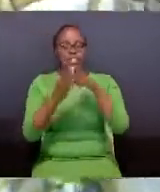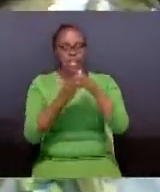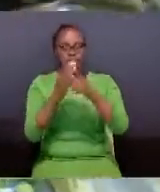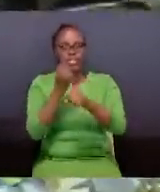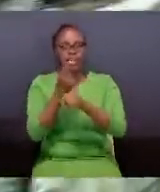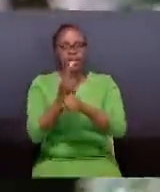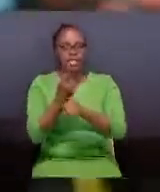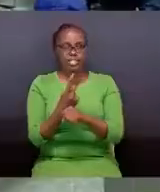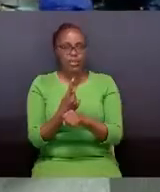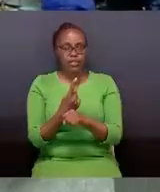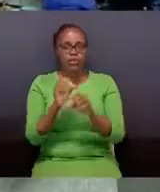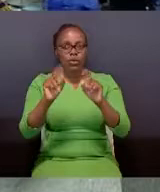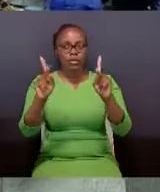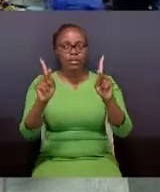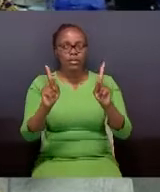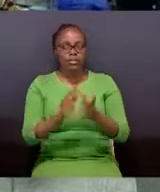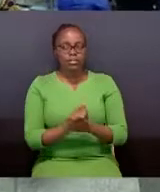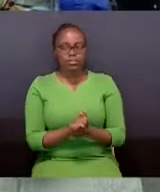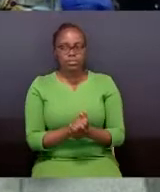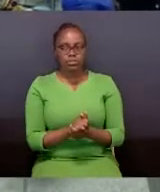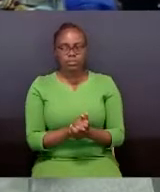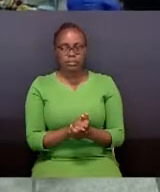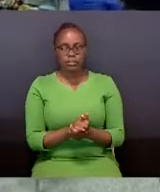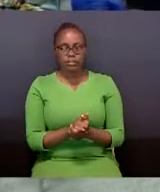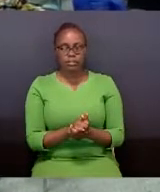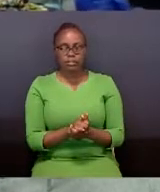seconds. Okay.